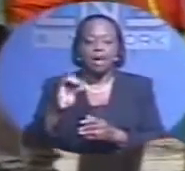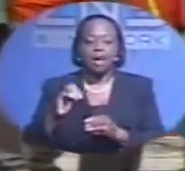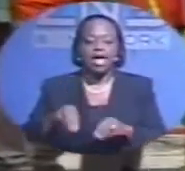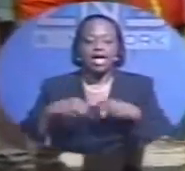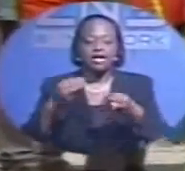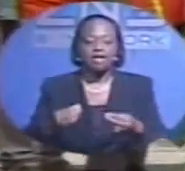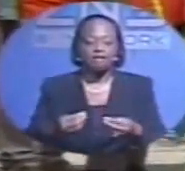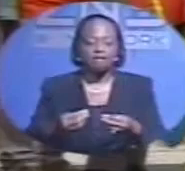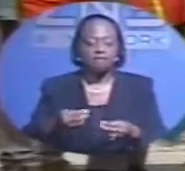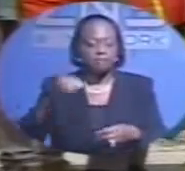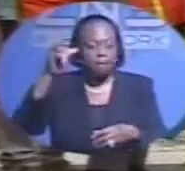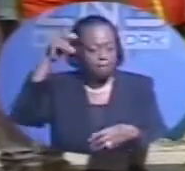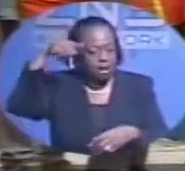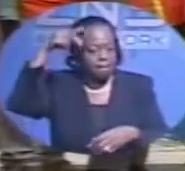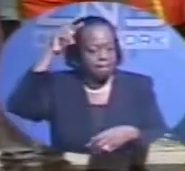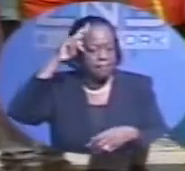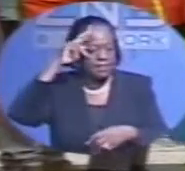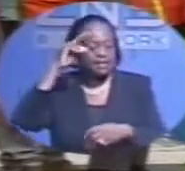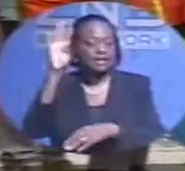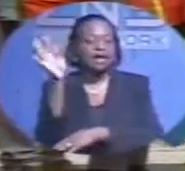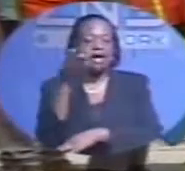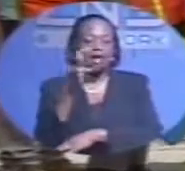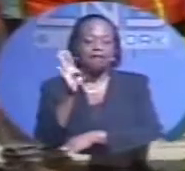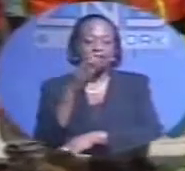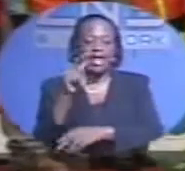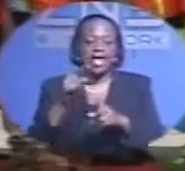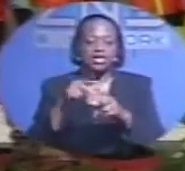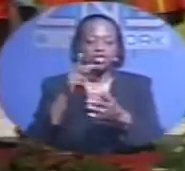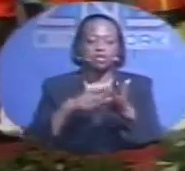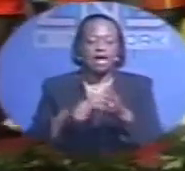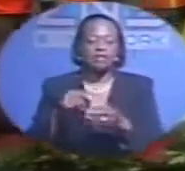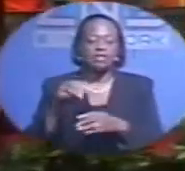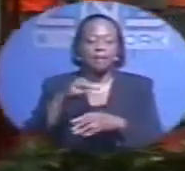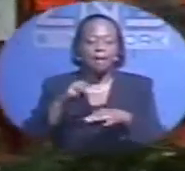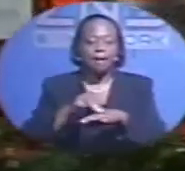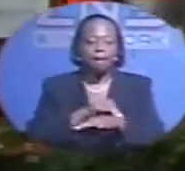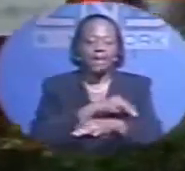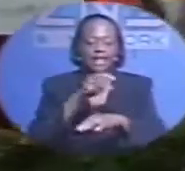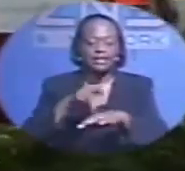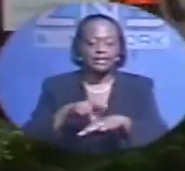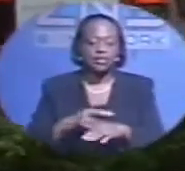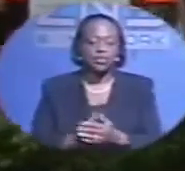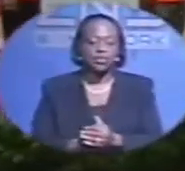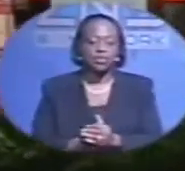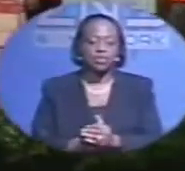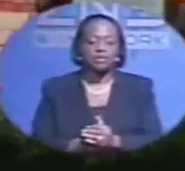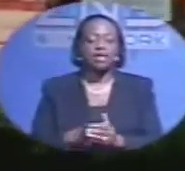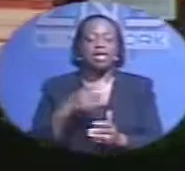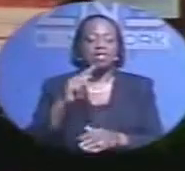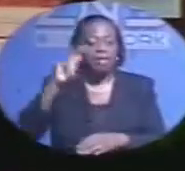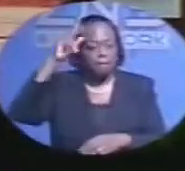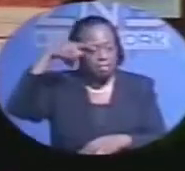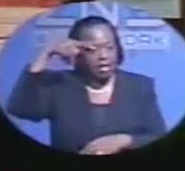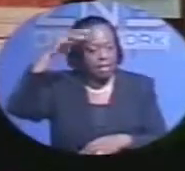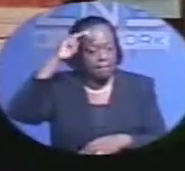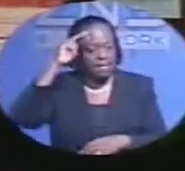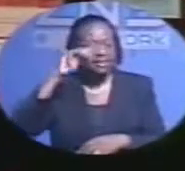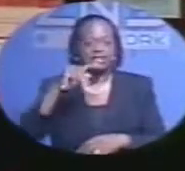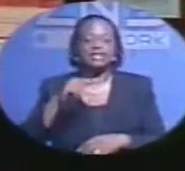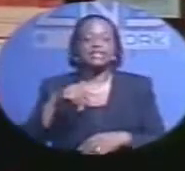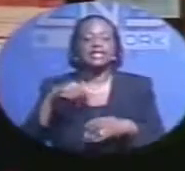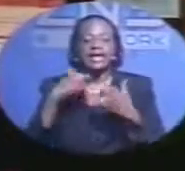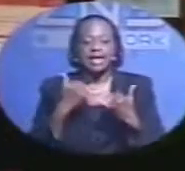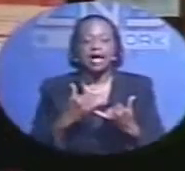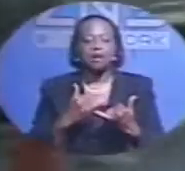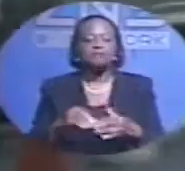a commemorative flag to mark the milestone during Wednesday's brief ceremony. The Prime Minister chided the milestone now requires the government to pay